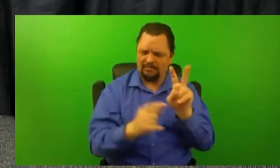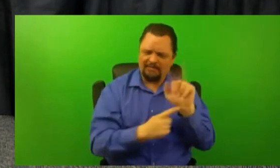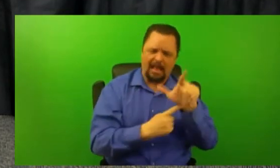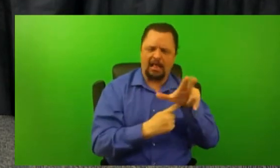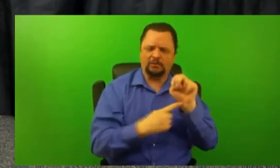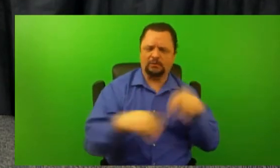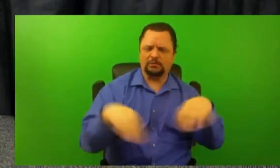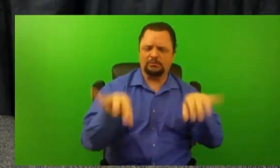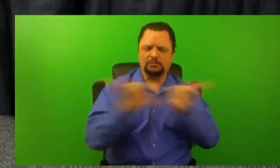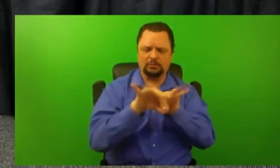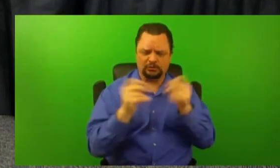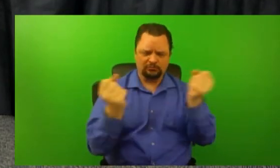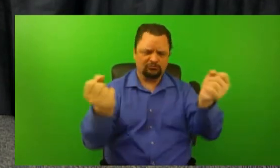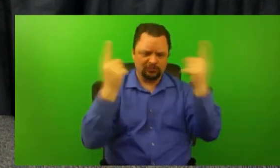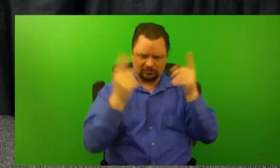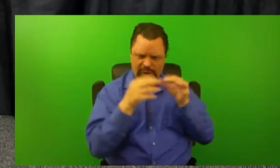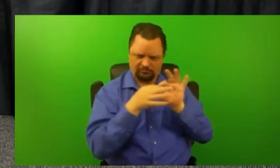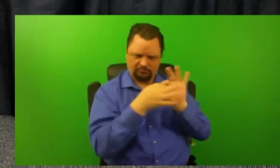I think